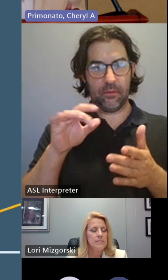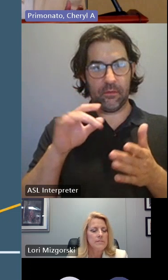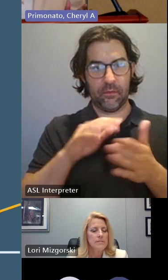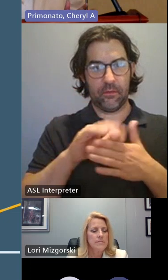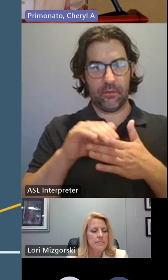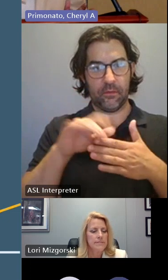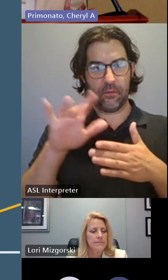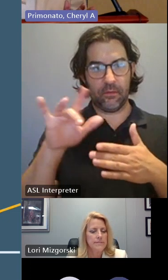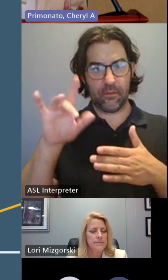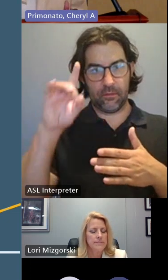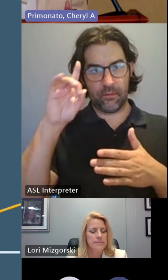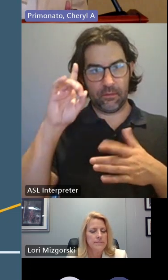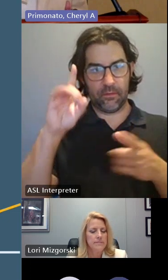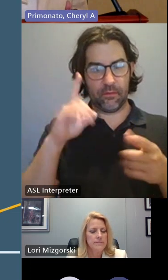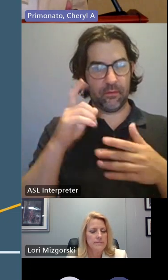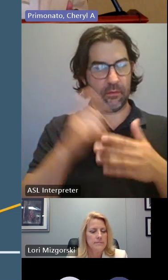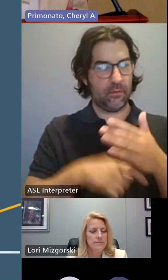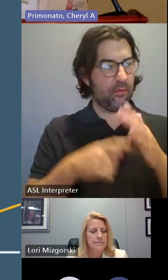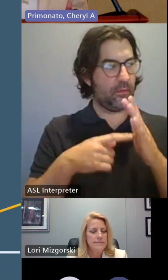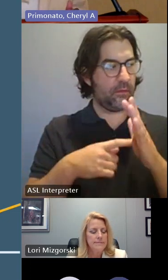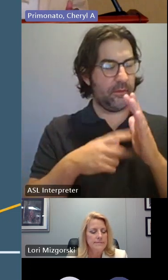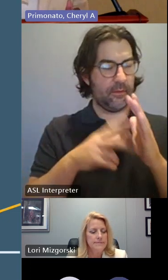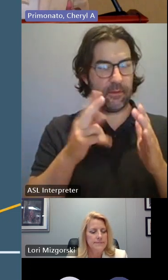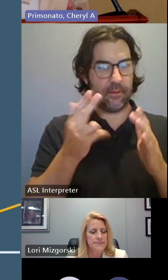$298,198.25. The pricing represents a